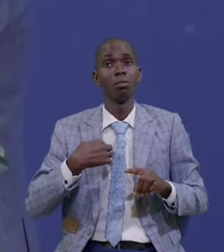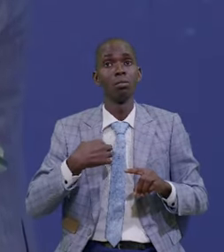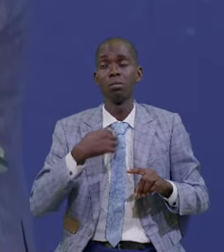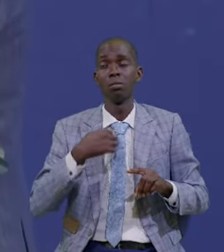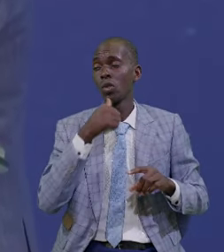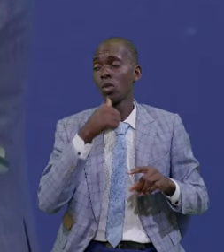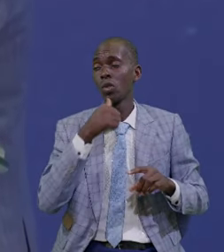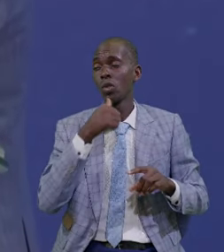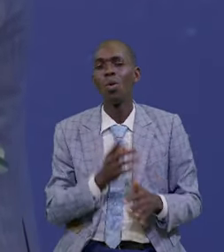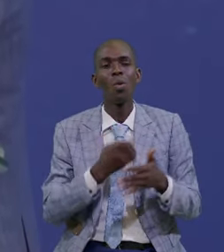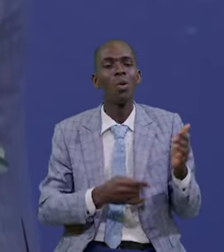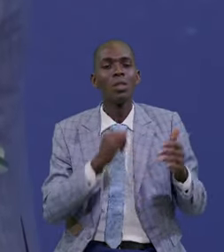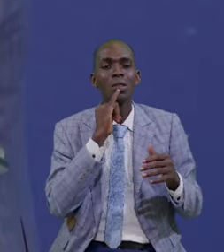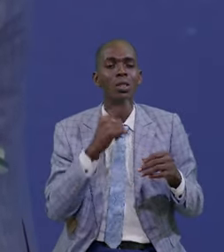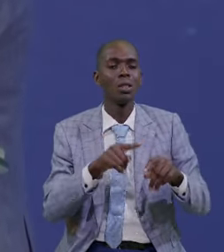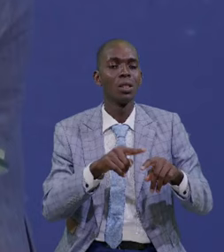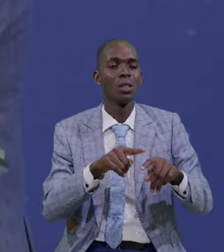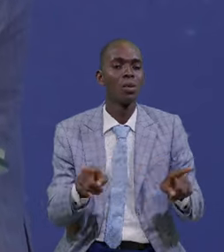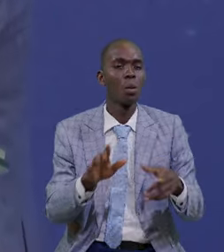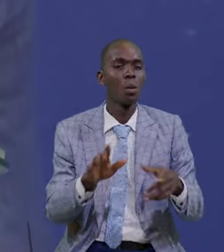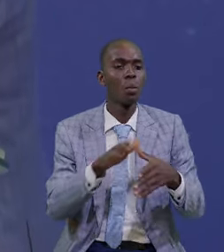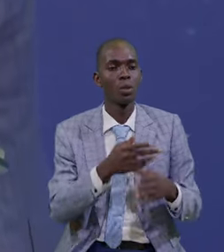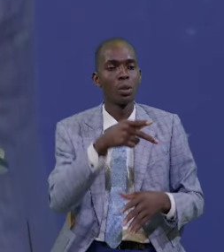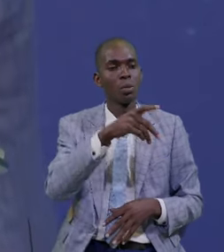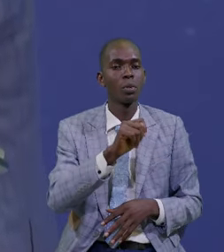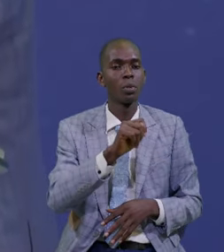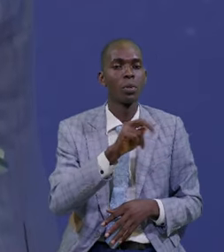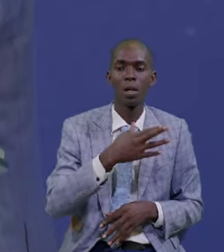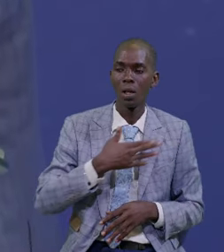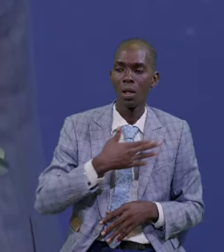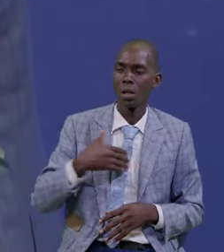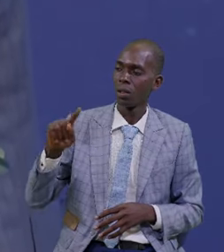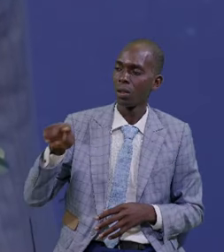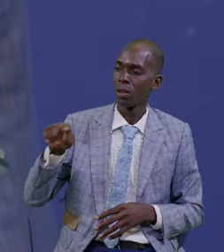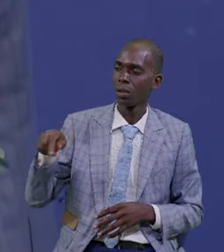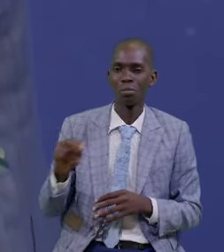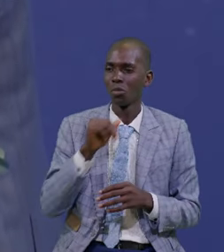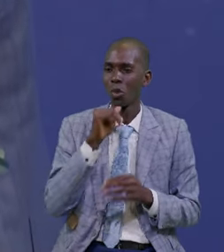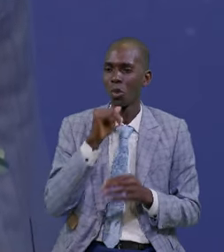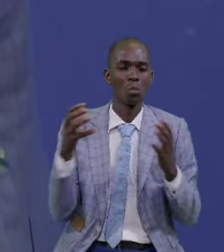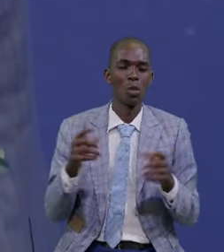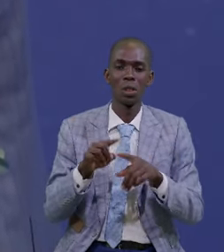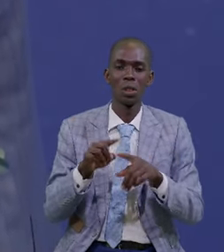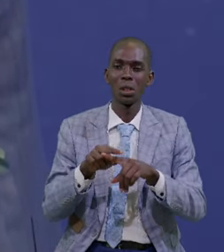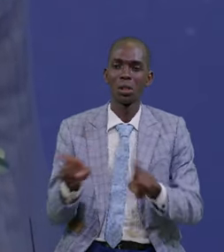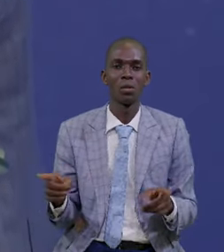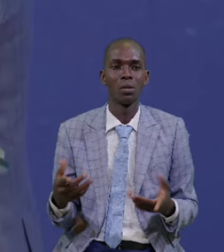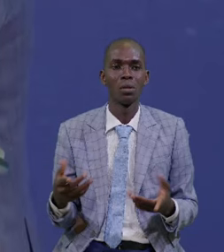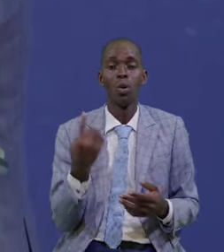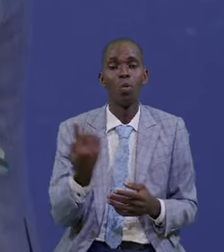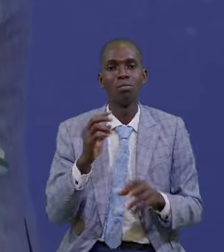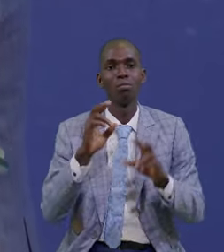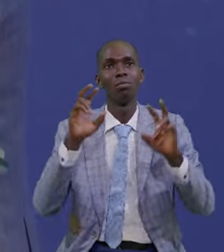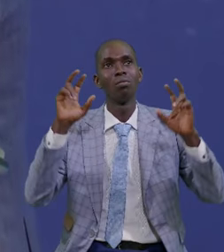difference between Peter and Stephen? Not much. Only title.